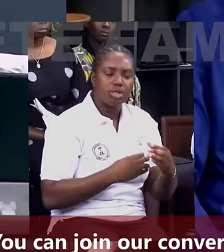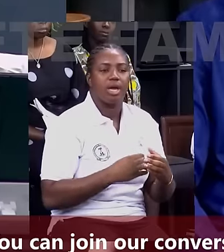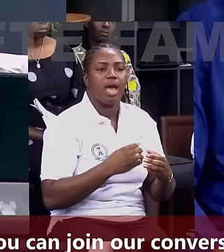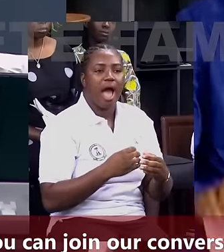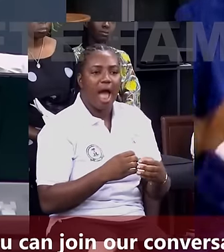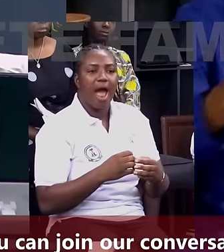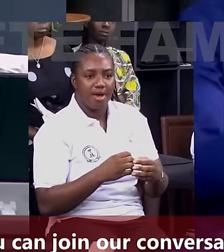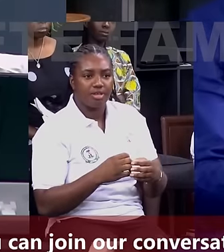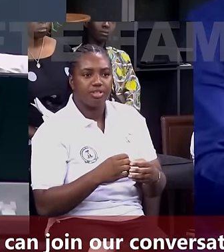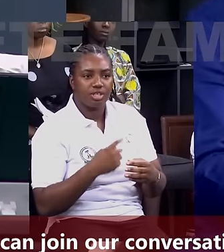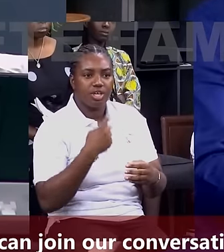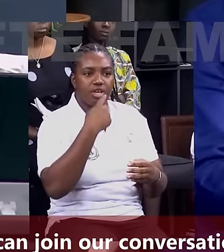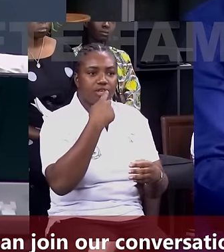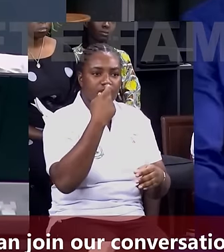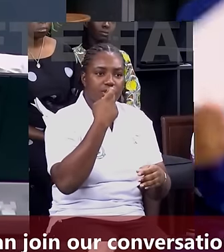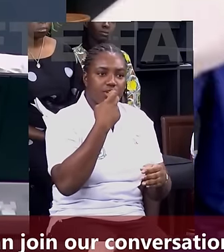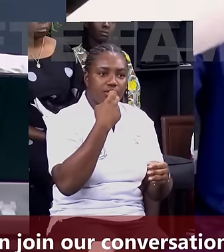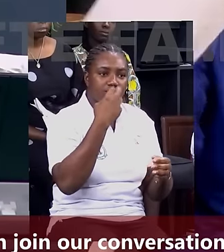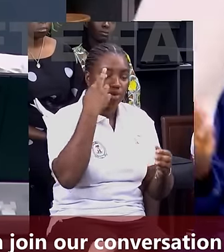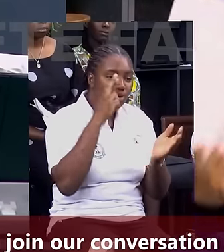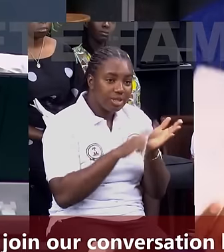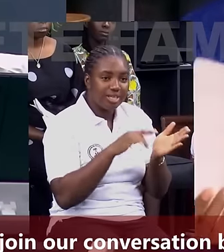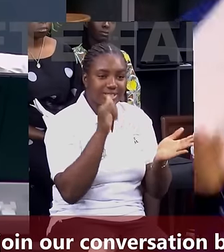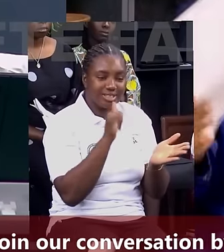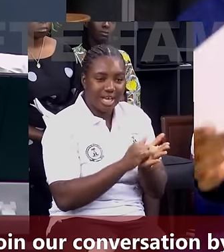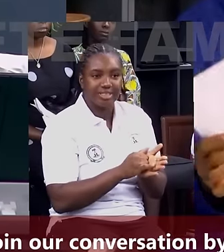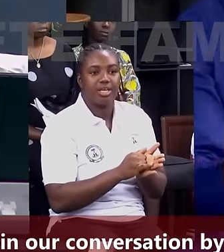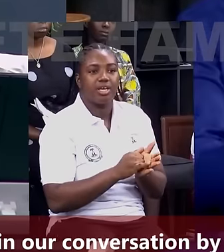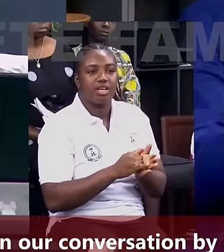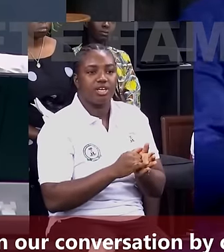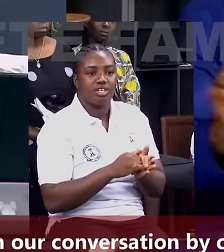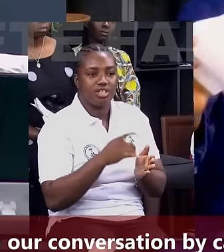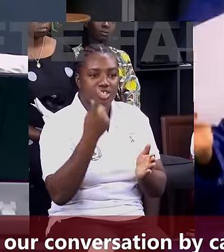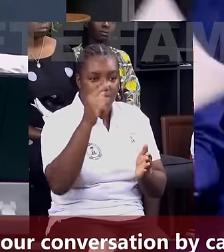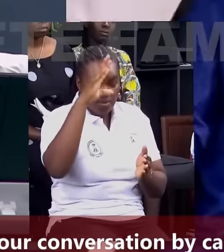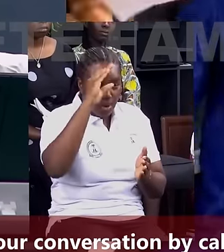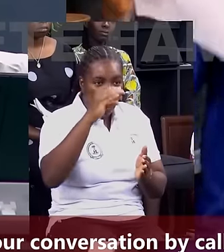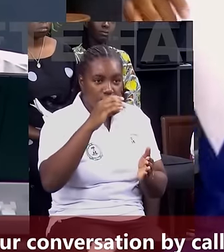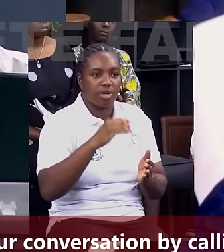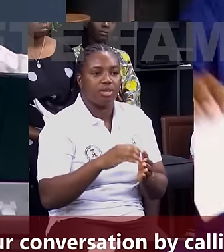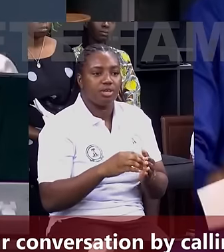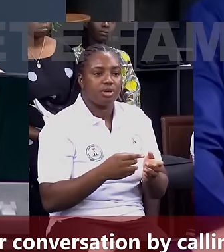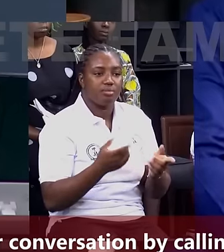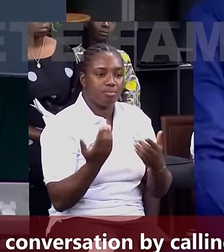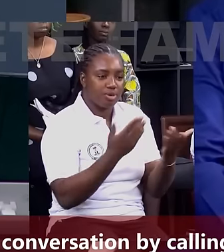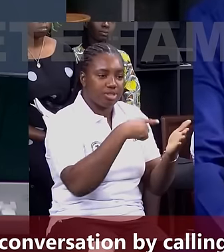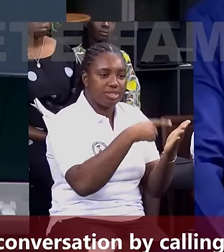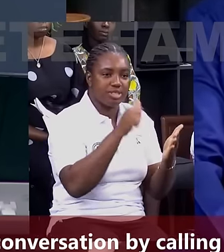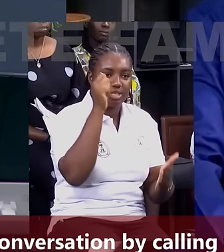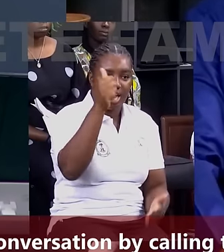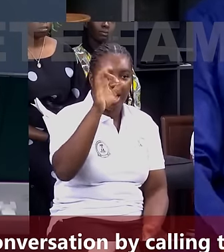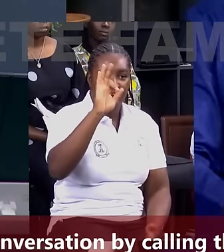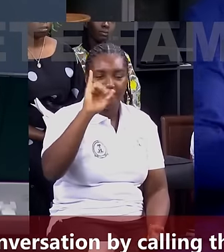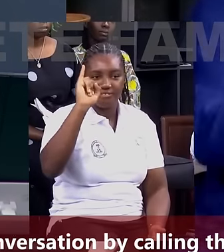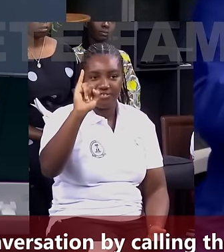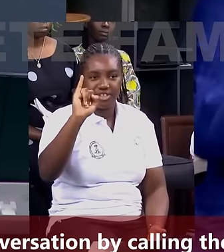this affidavit was sworn to by the boy. They met the court clerk who said, look, because later they were started pretending as if